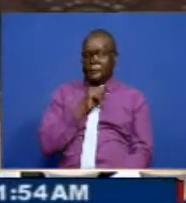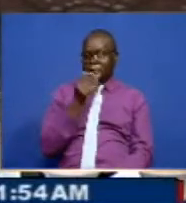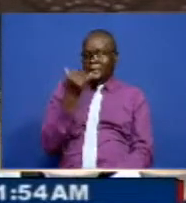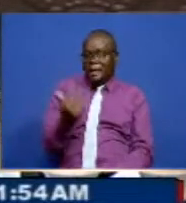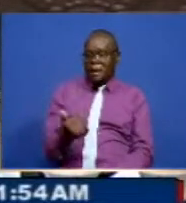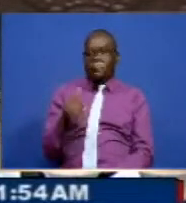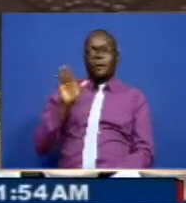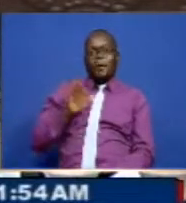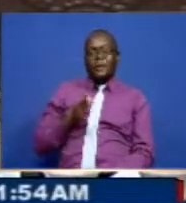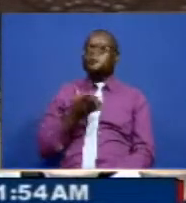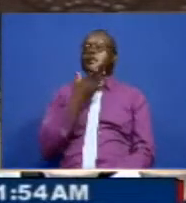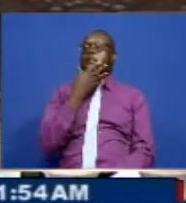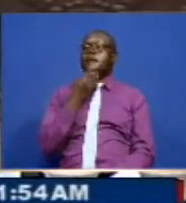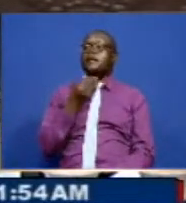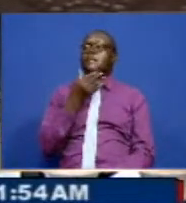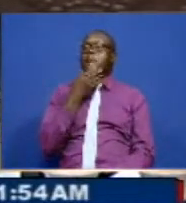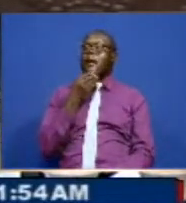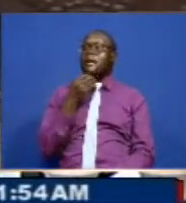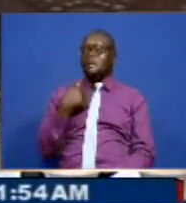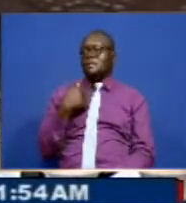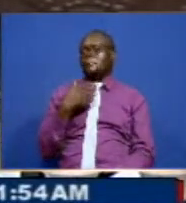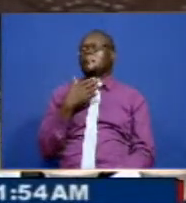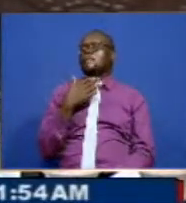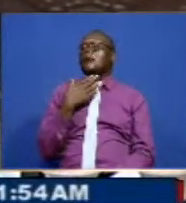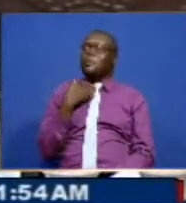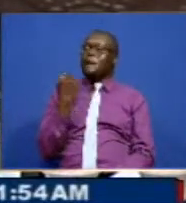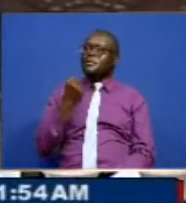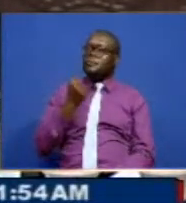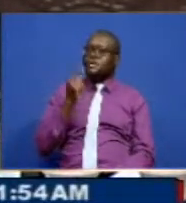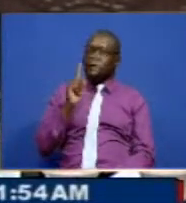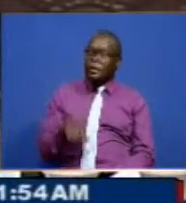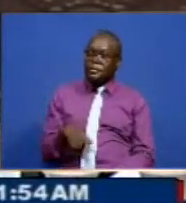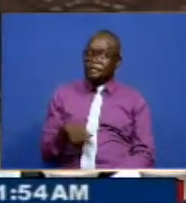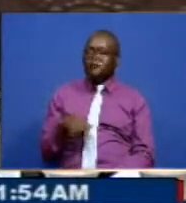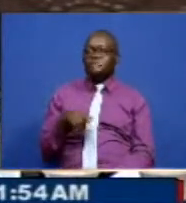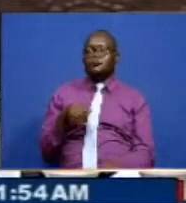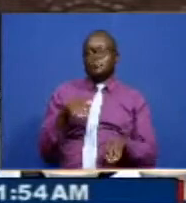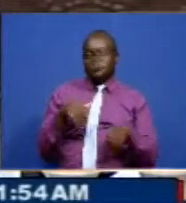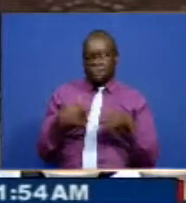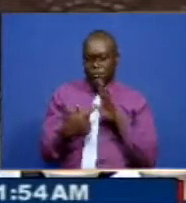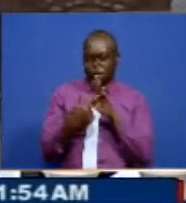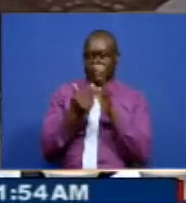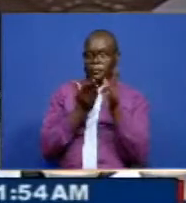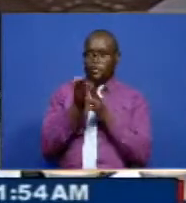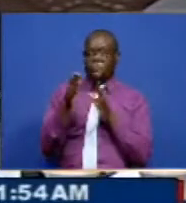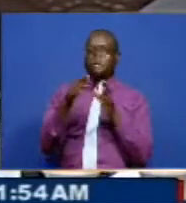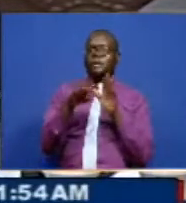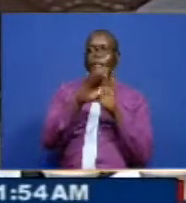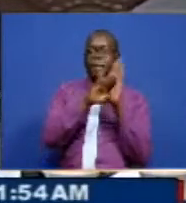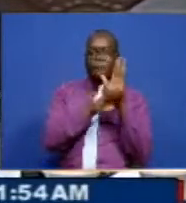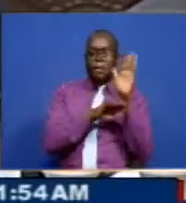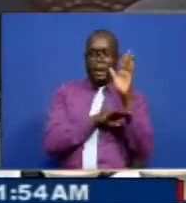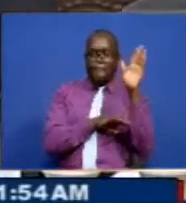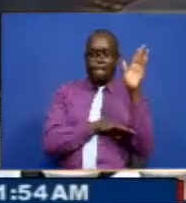ladies and gentlemen, I briefly want to take you through the program.